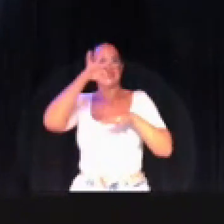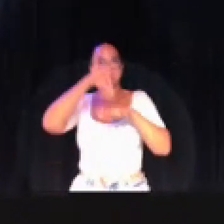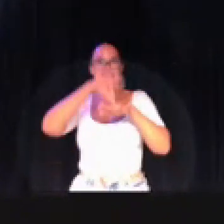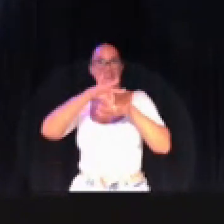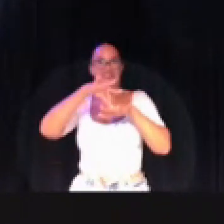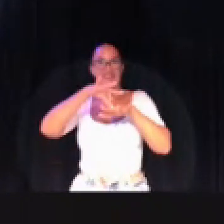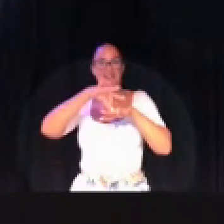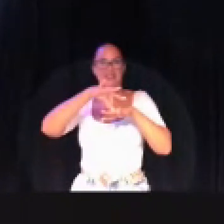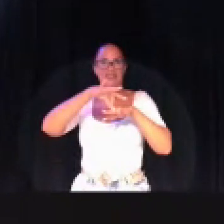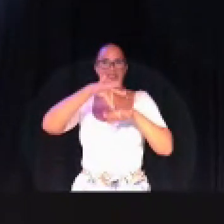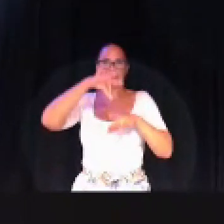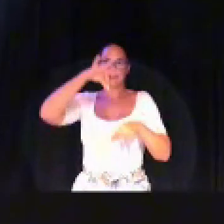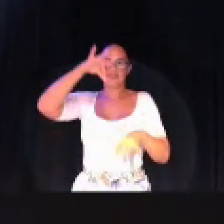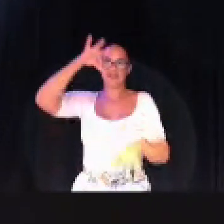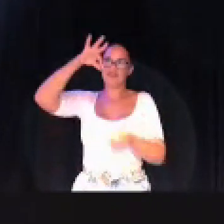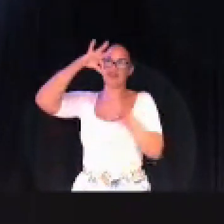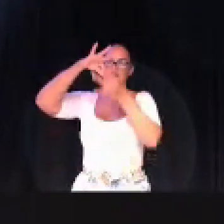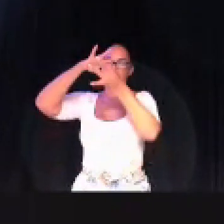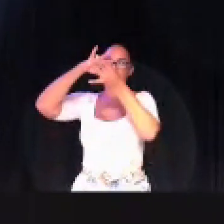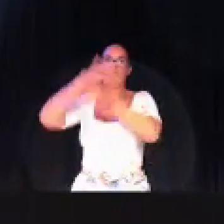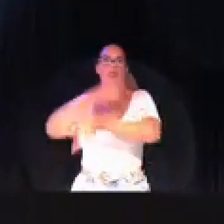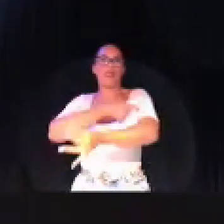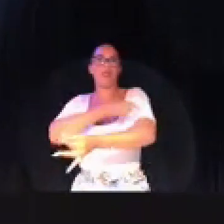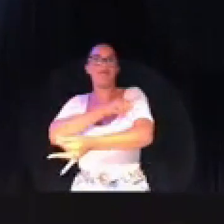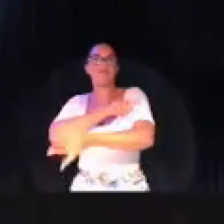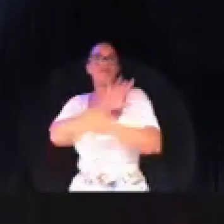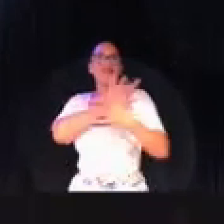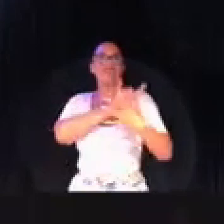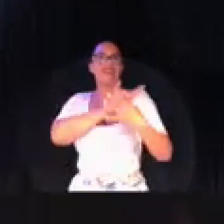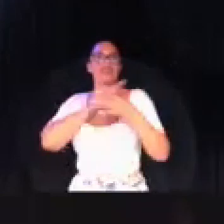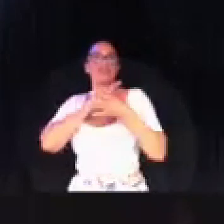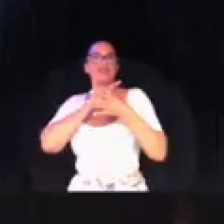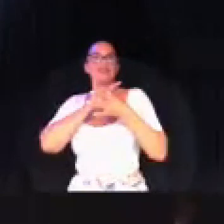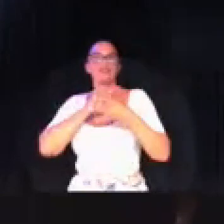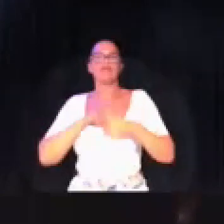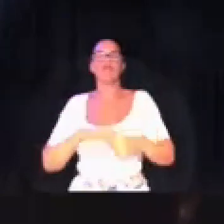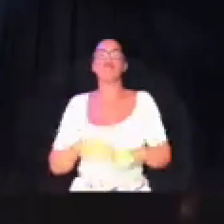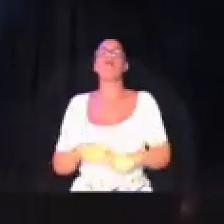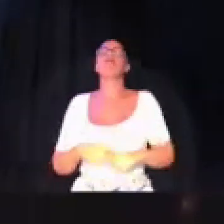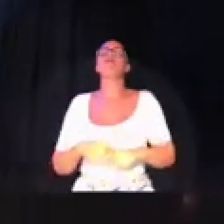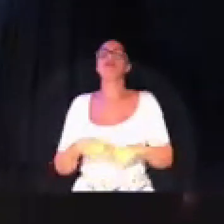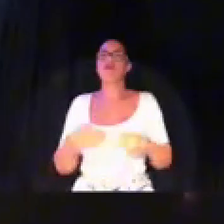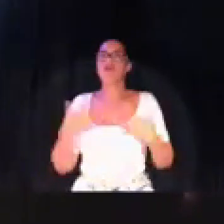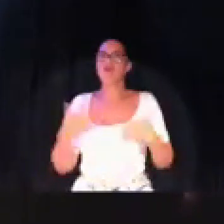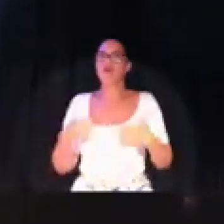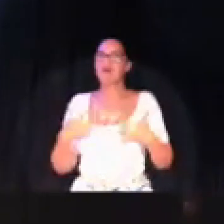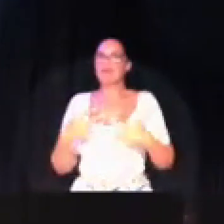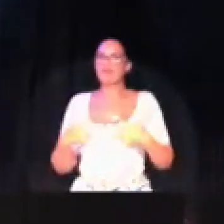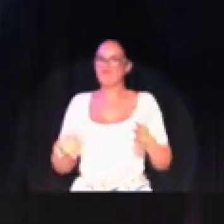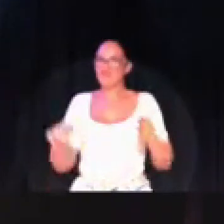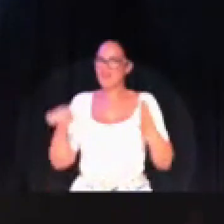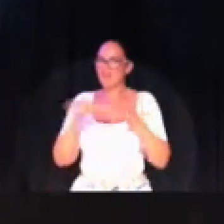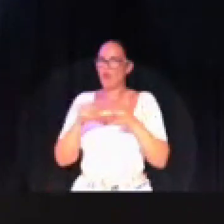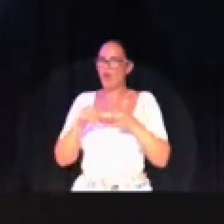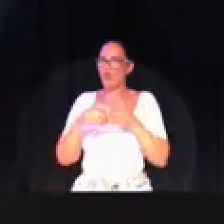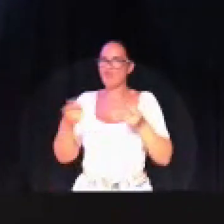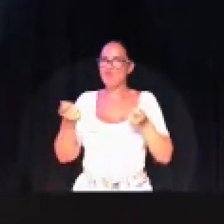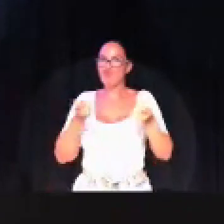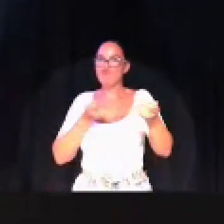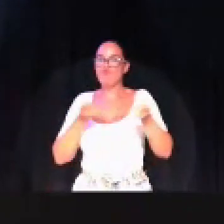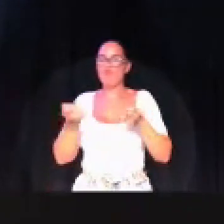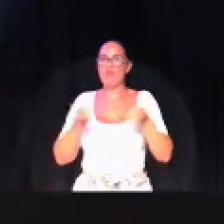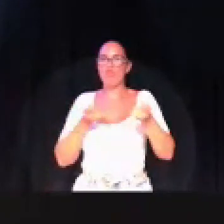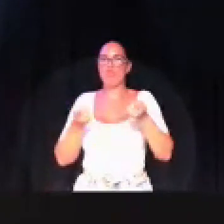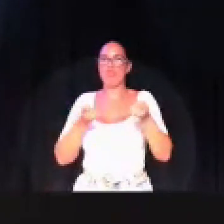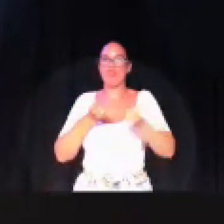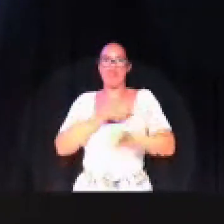So with all of the muscle tension sensors, it became apparent quite quickly that it's like really hard to consciously control them